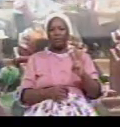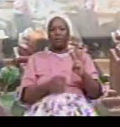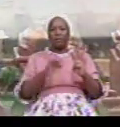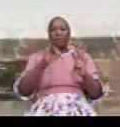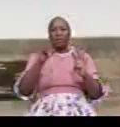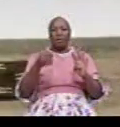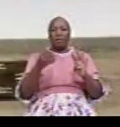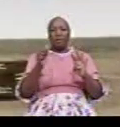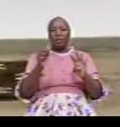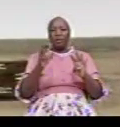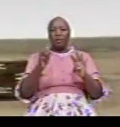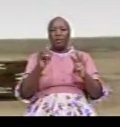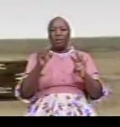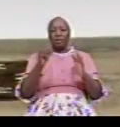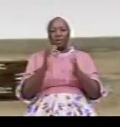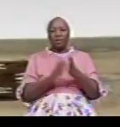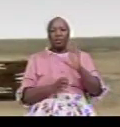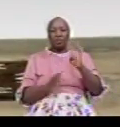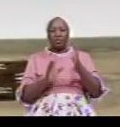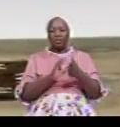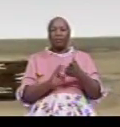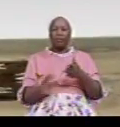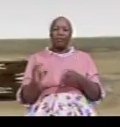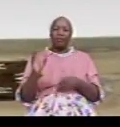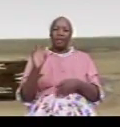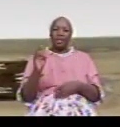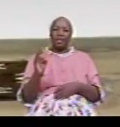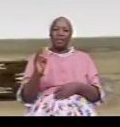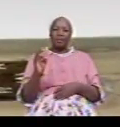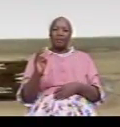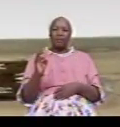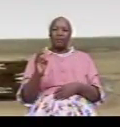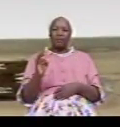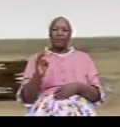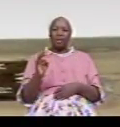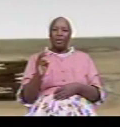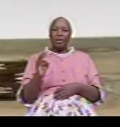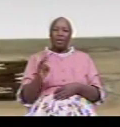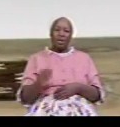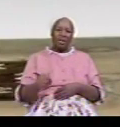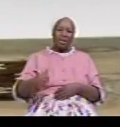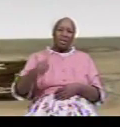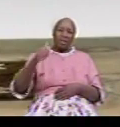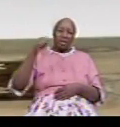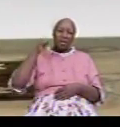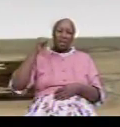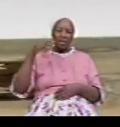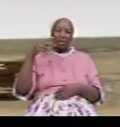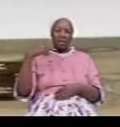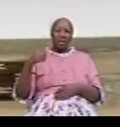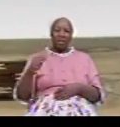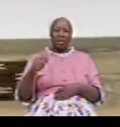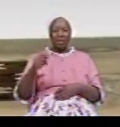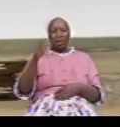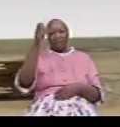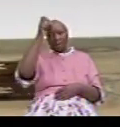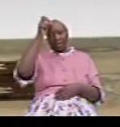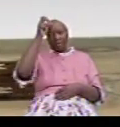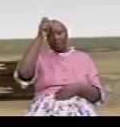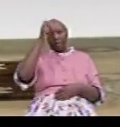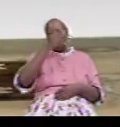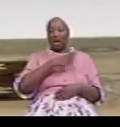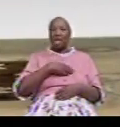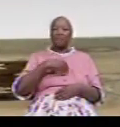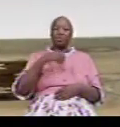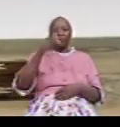verse 7, second part of verse 7, resist the devil and he will